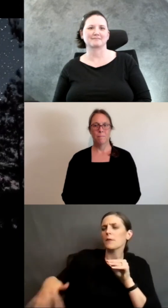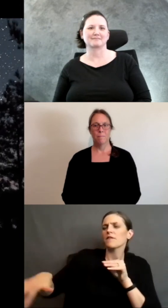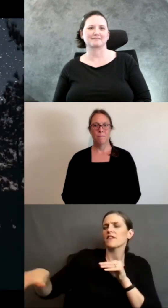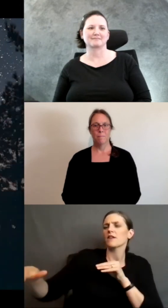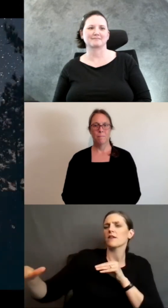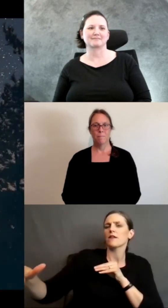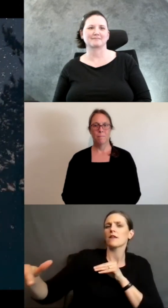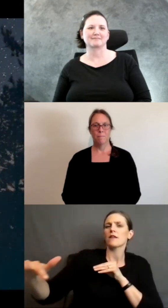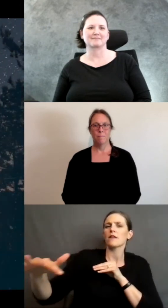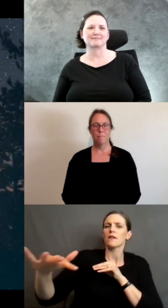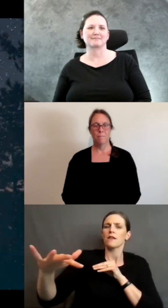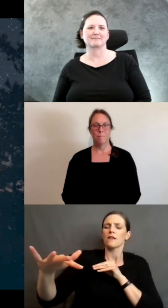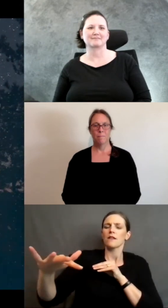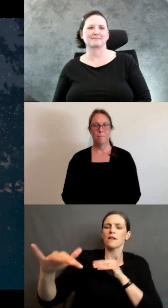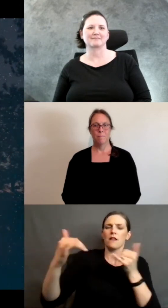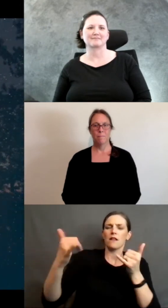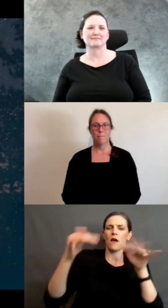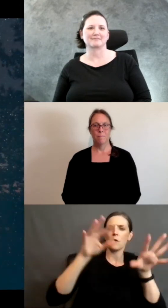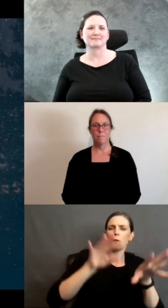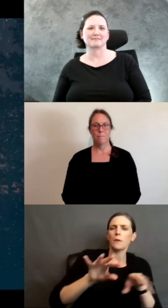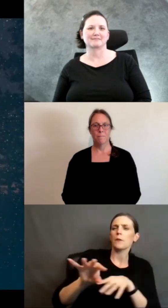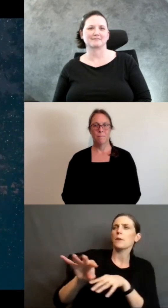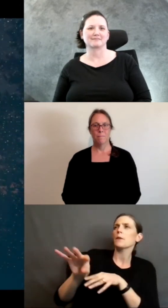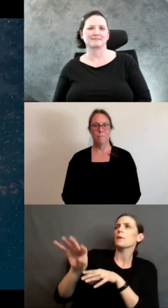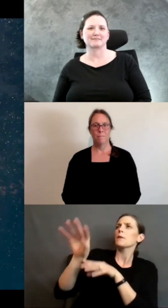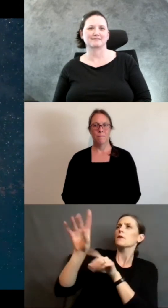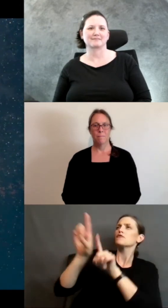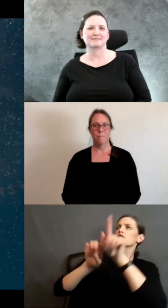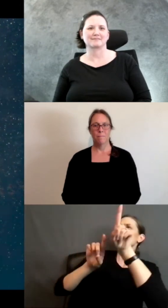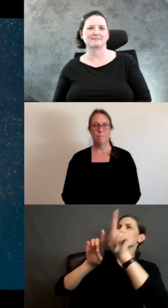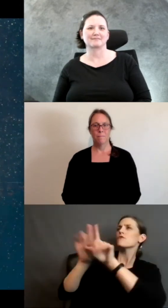then slowly pans up to the stars.